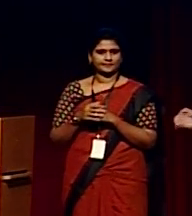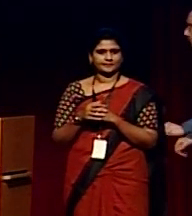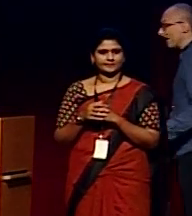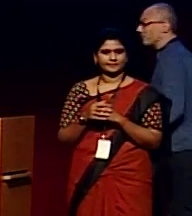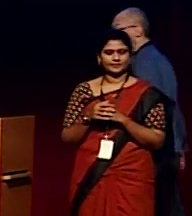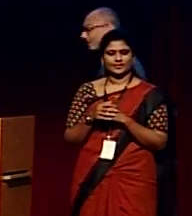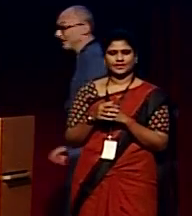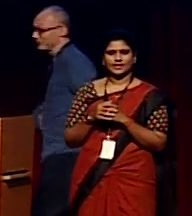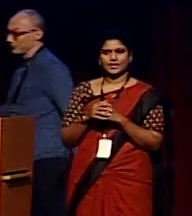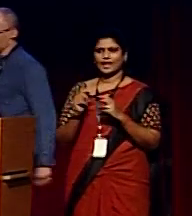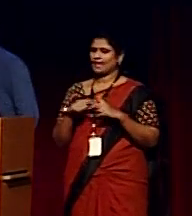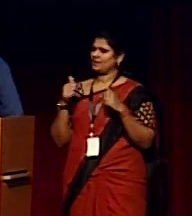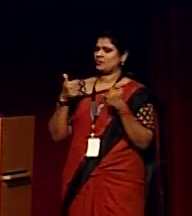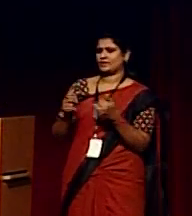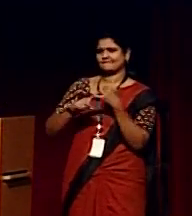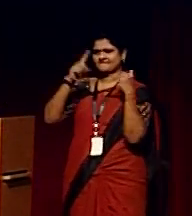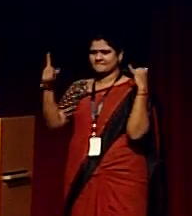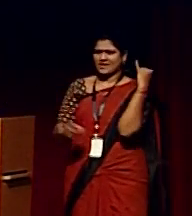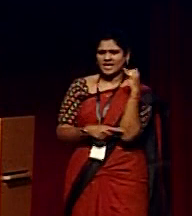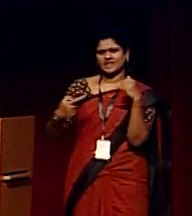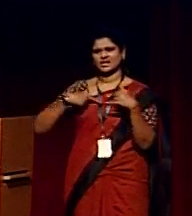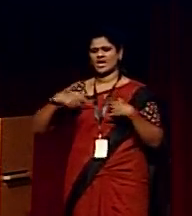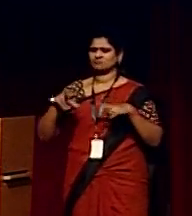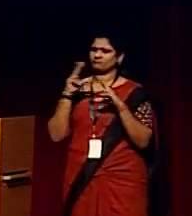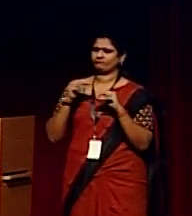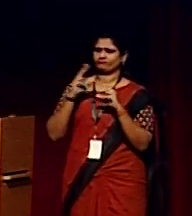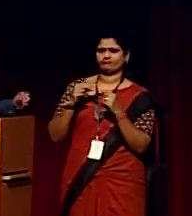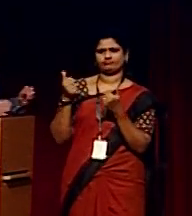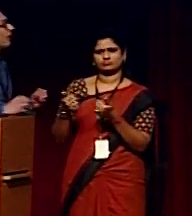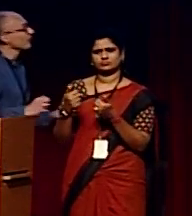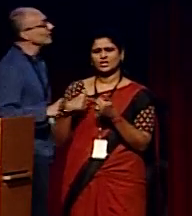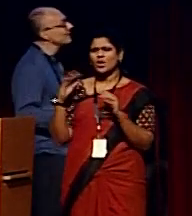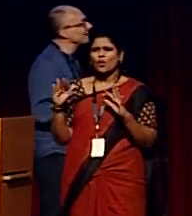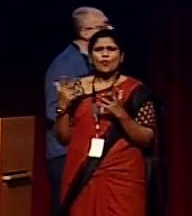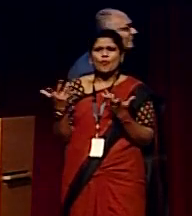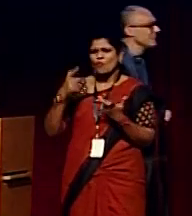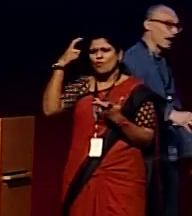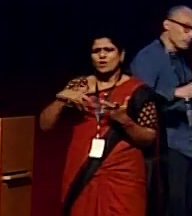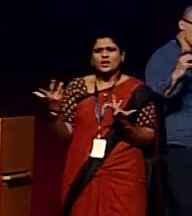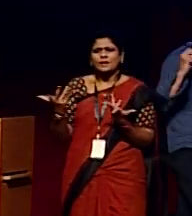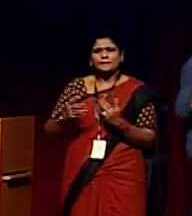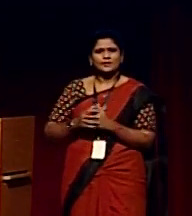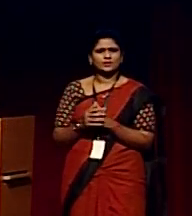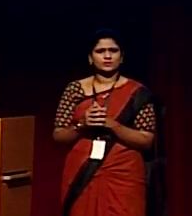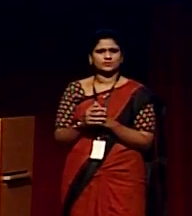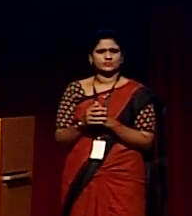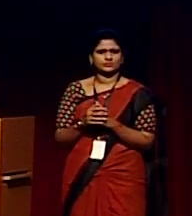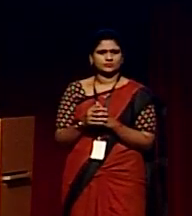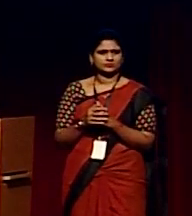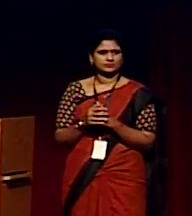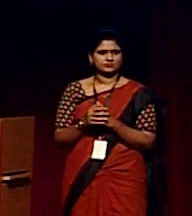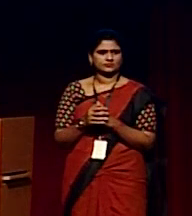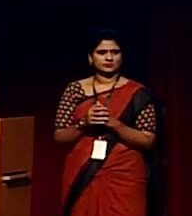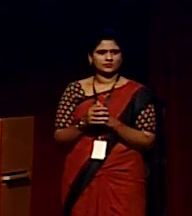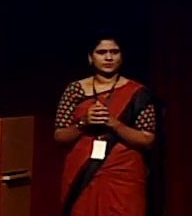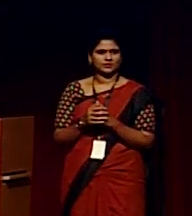Right, so let me get finally into the talk. What am I going to talk about? I'd like